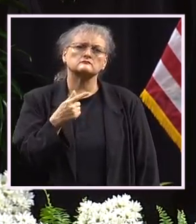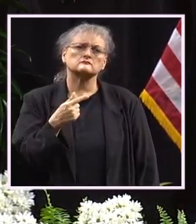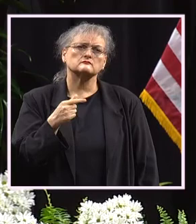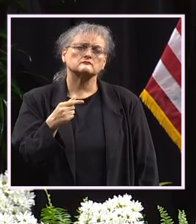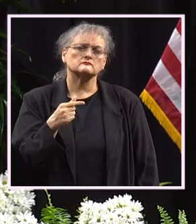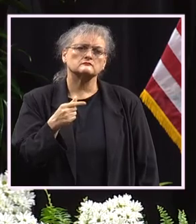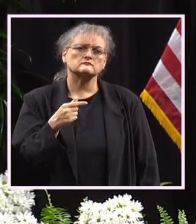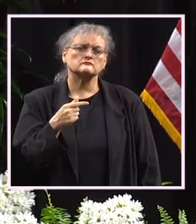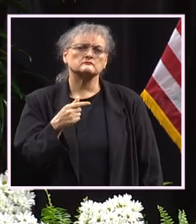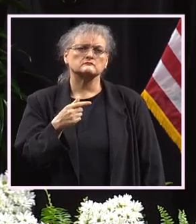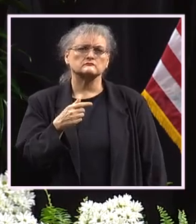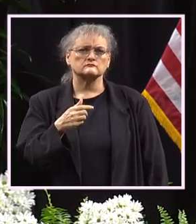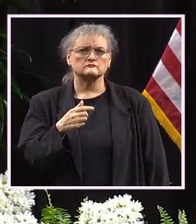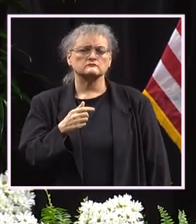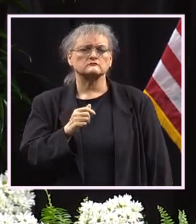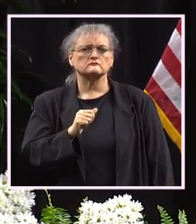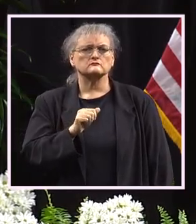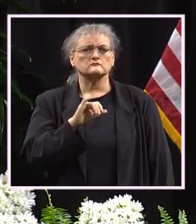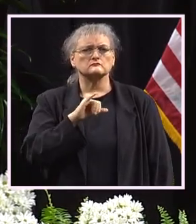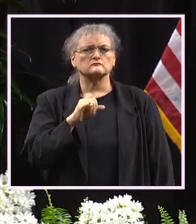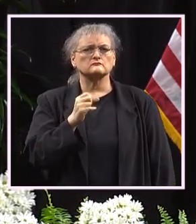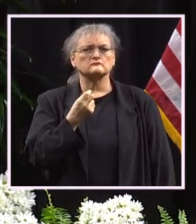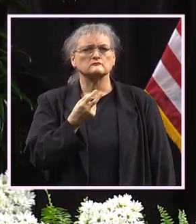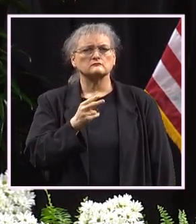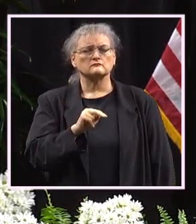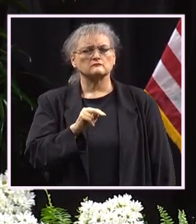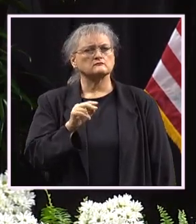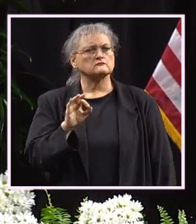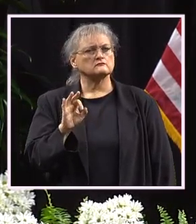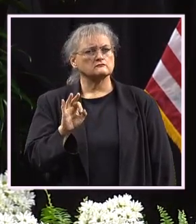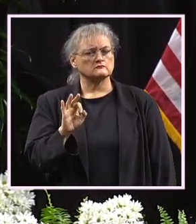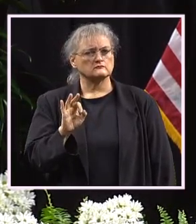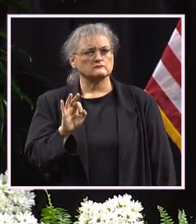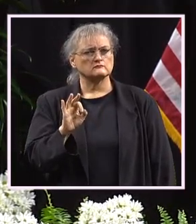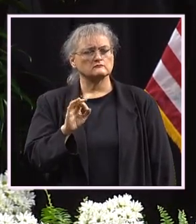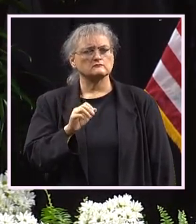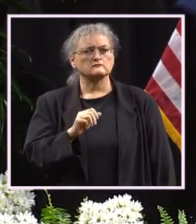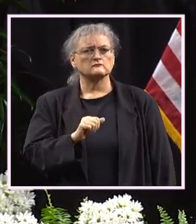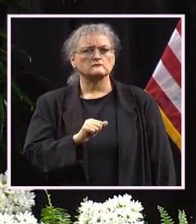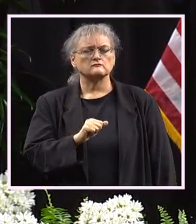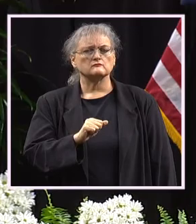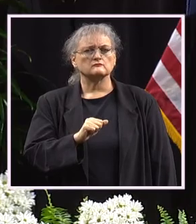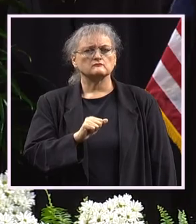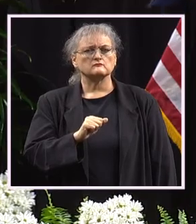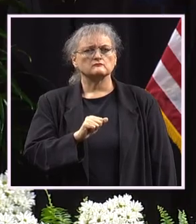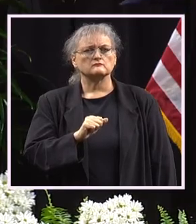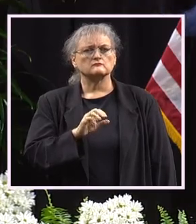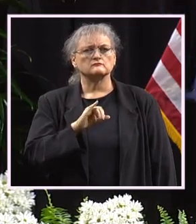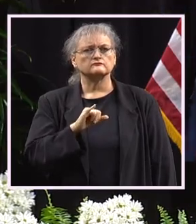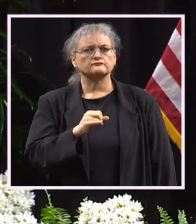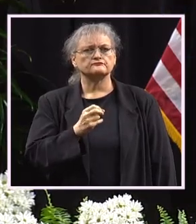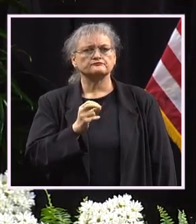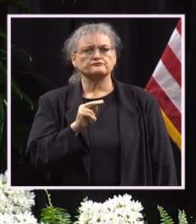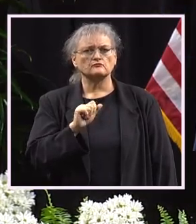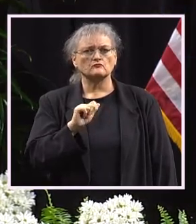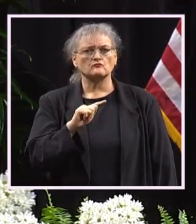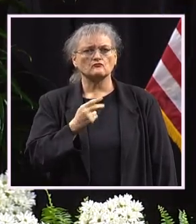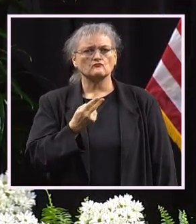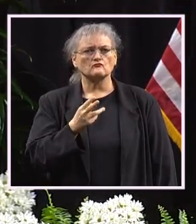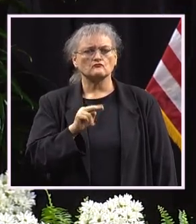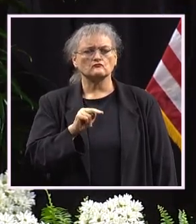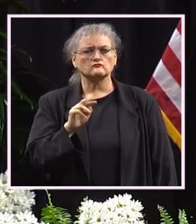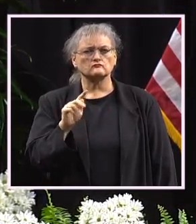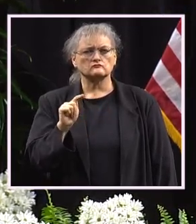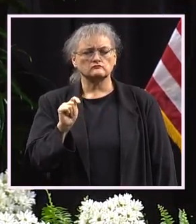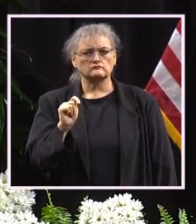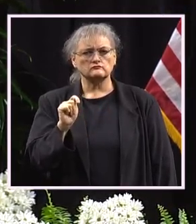laude. John Ryan Flores, Master of Science. Jonathan T. Tapia, Master